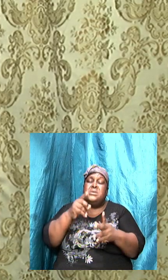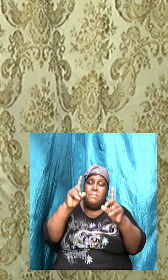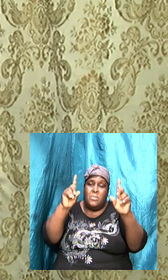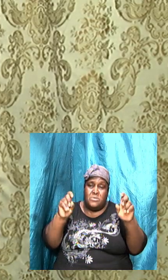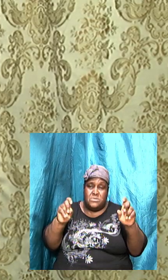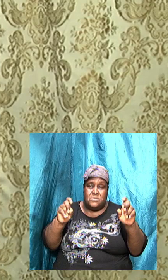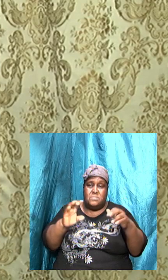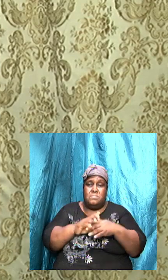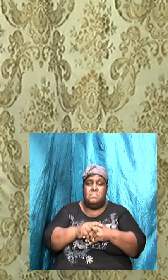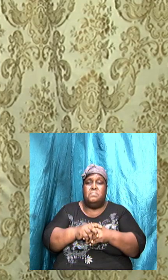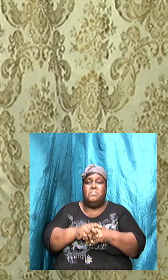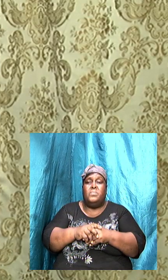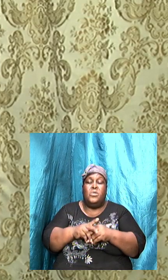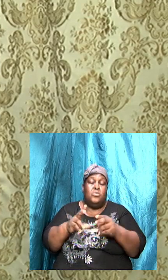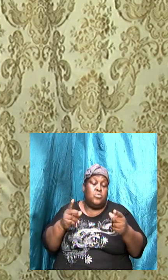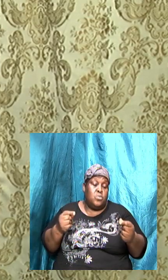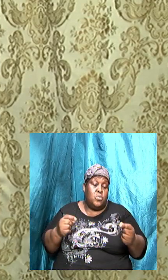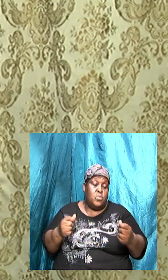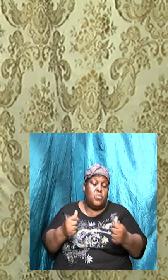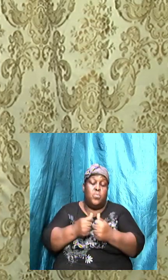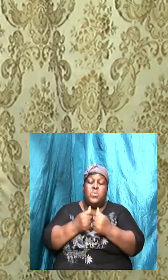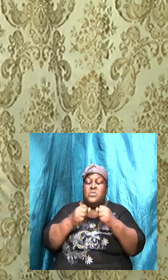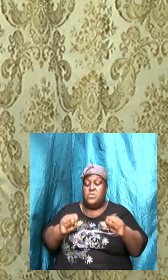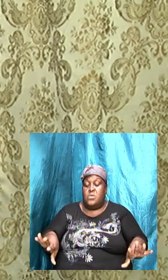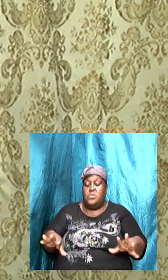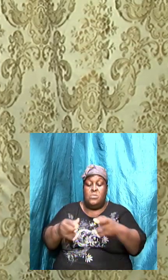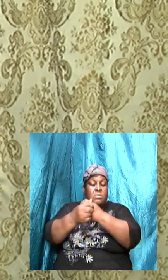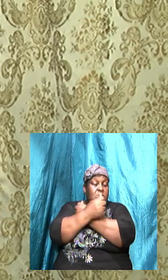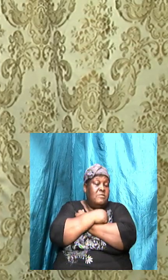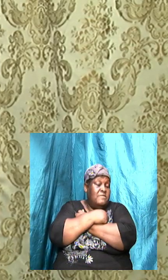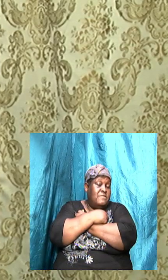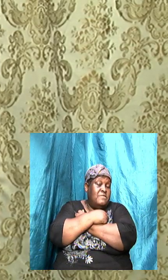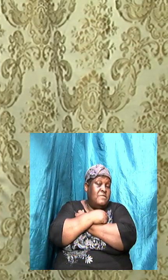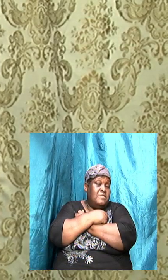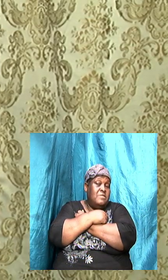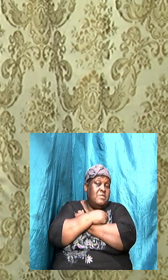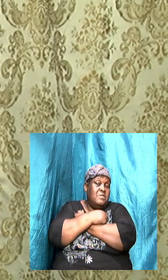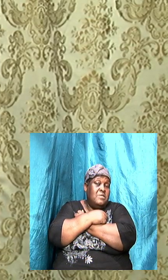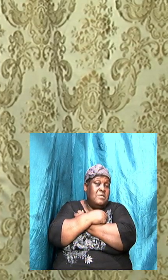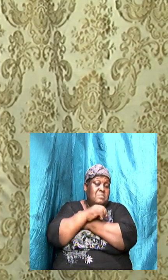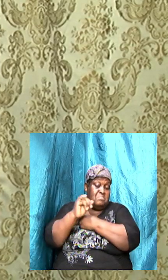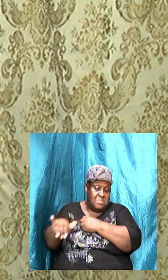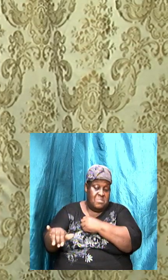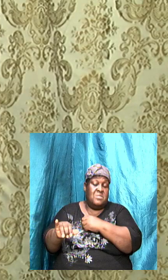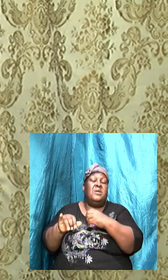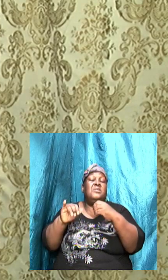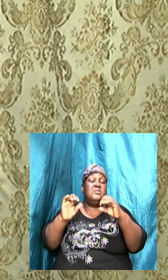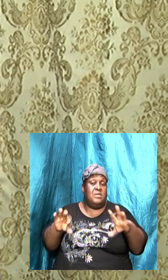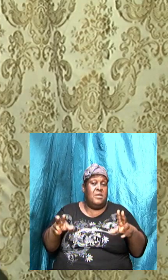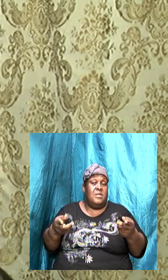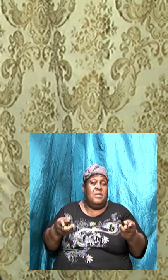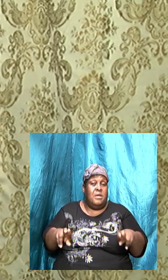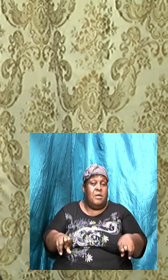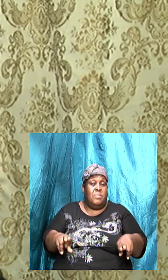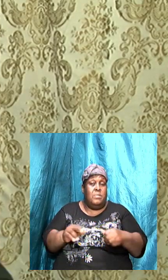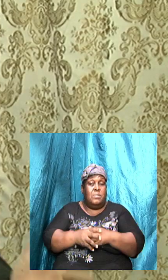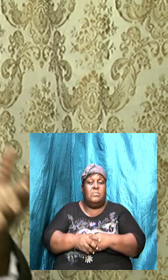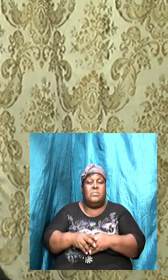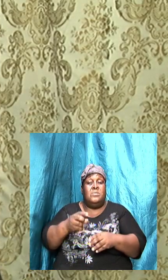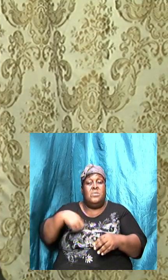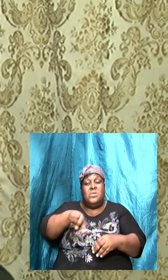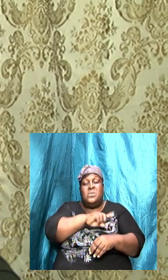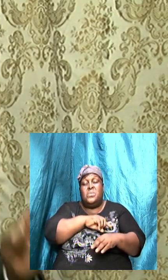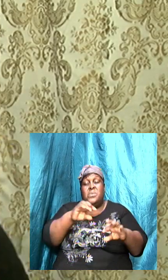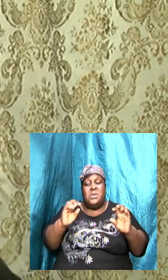But doing it without love, because that can happen. We can be